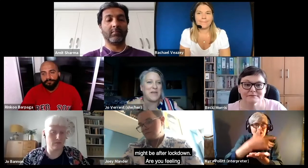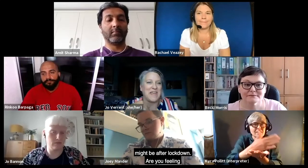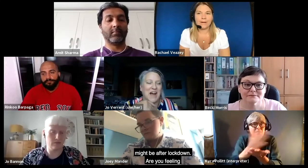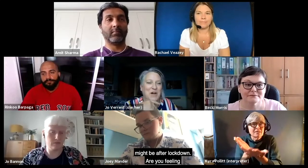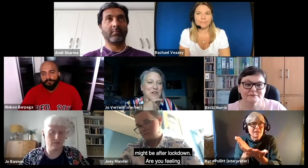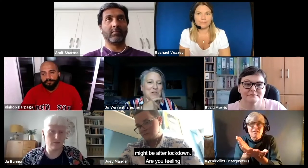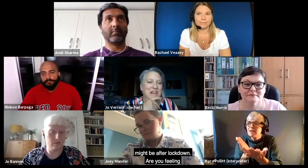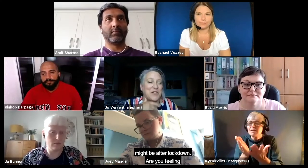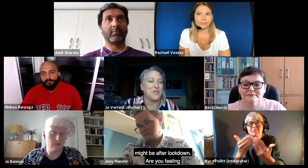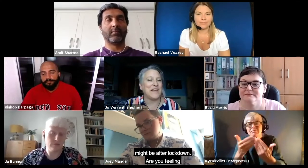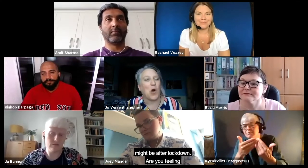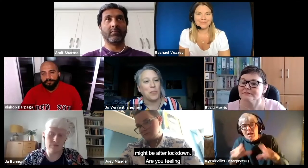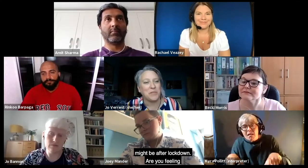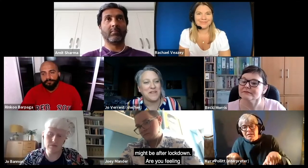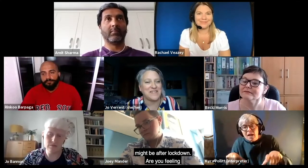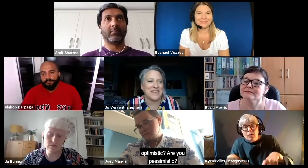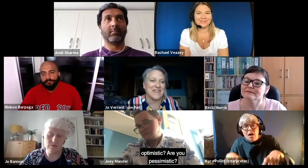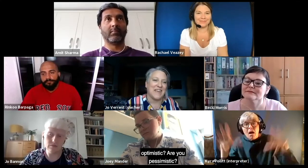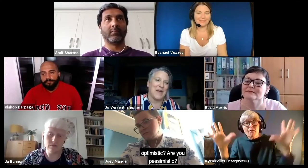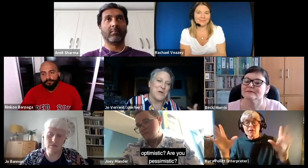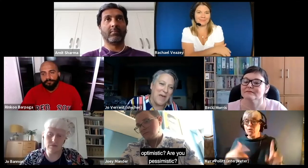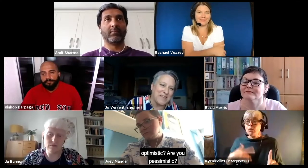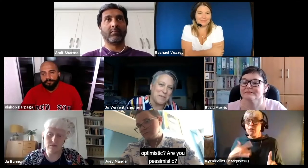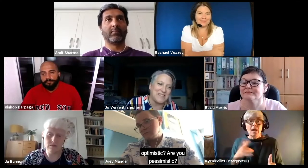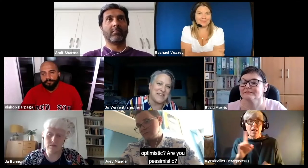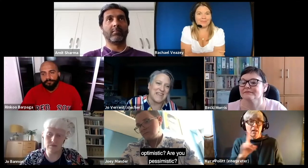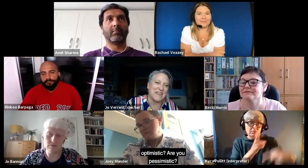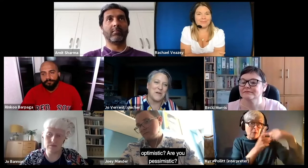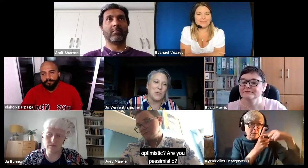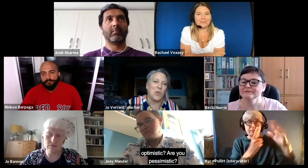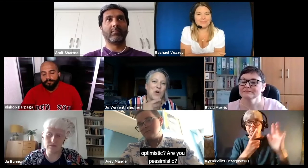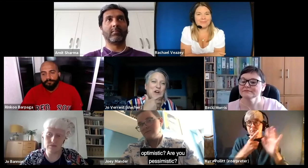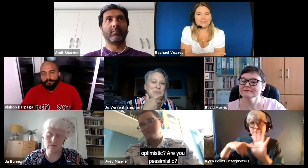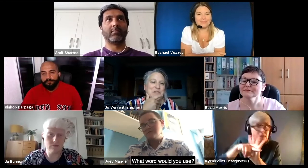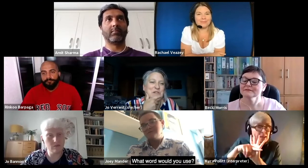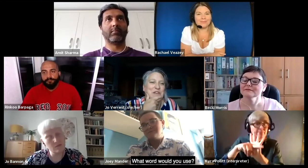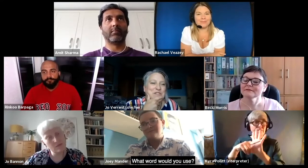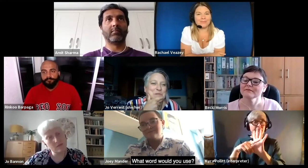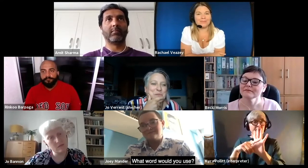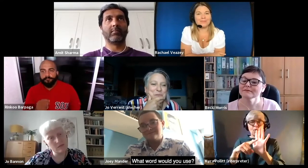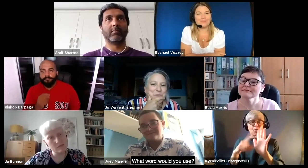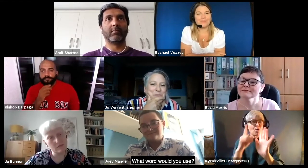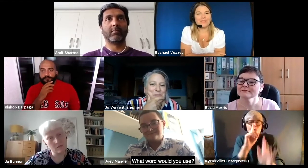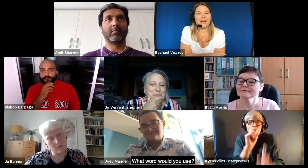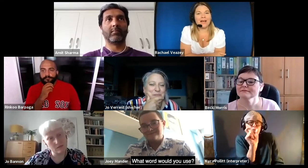might be after lockdown. Are you feeling optimistic? Are you pessimistic? What word would you use?